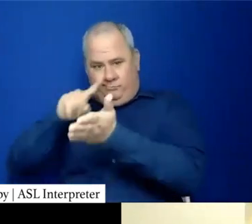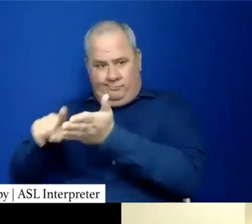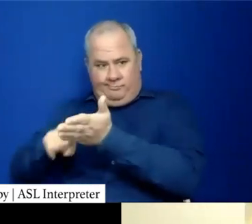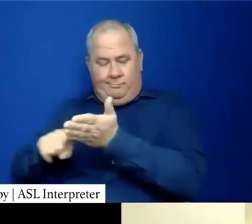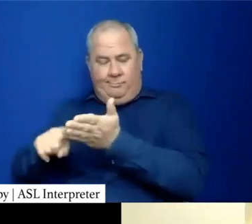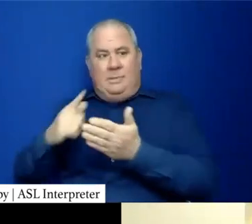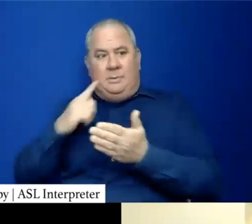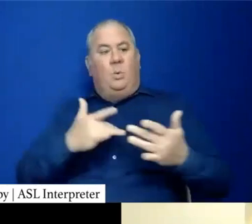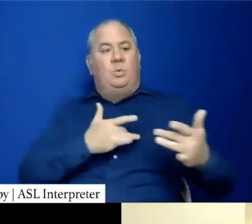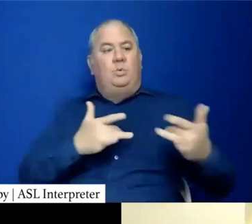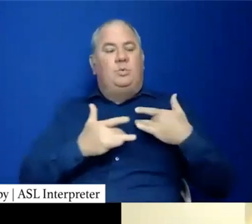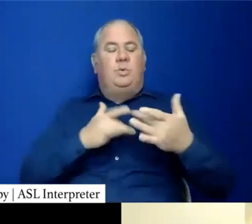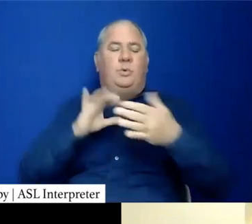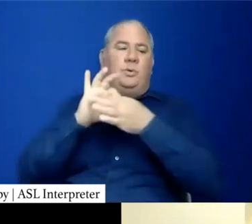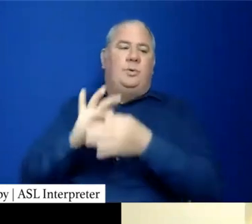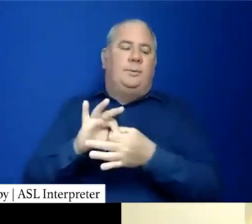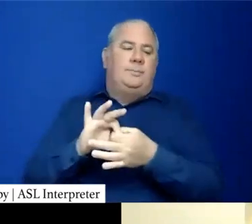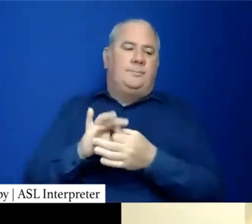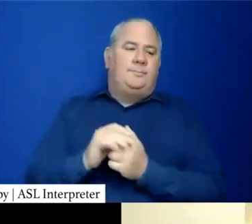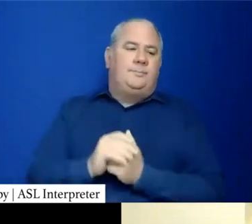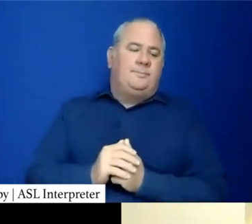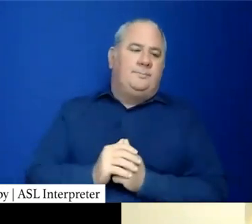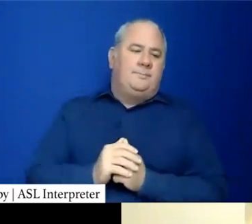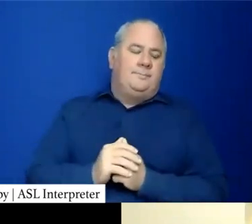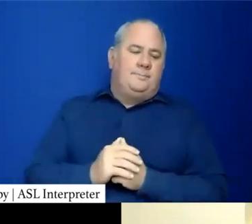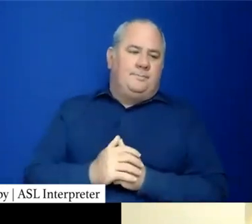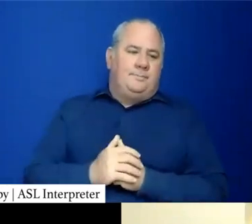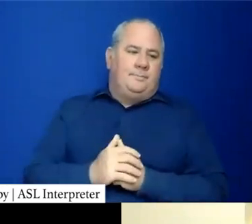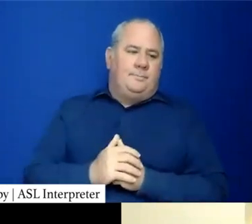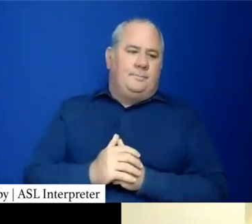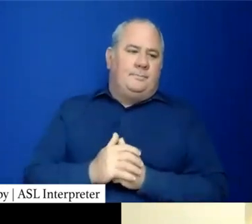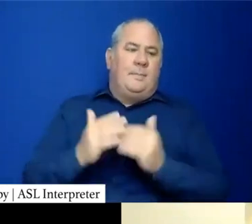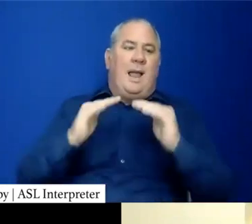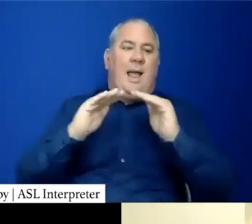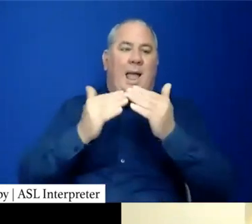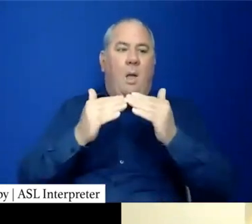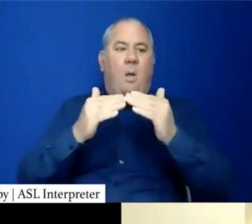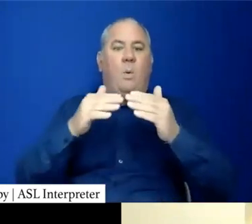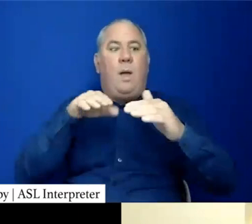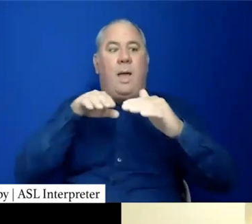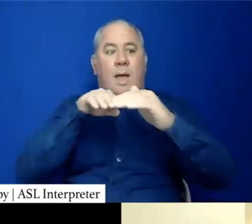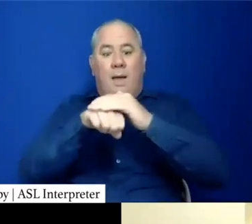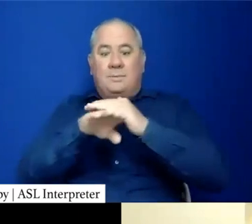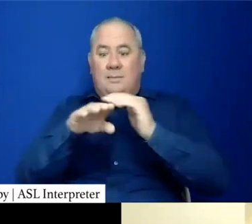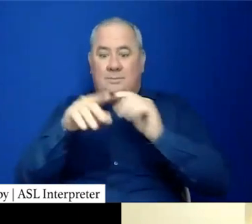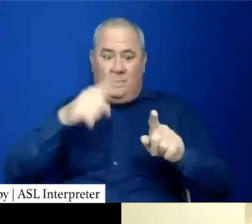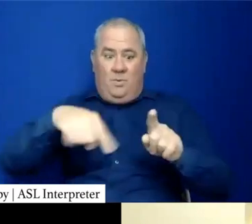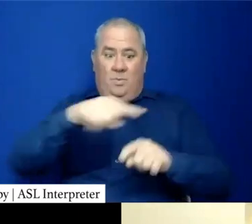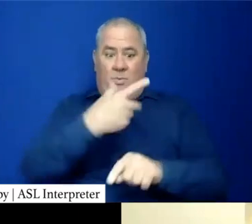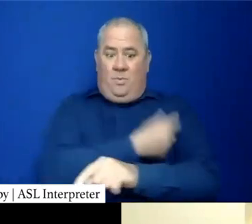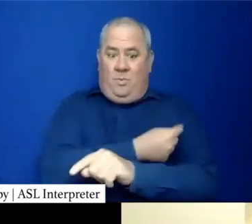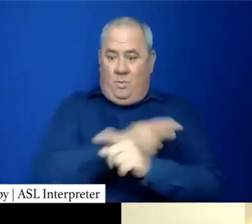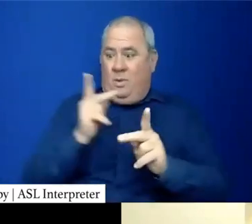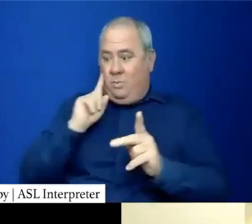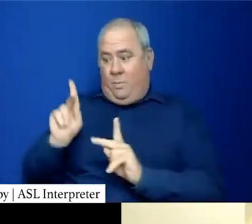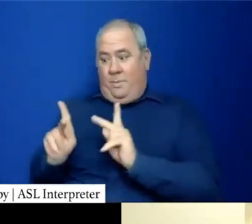rationing, ventilator rationing, and now vaccine access among disabled community. And one thing we brought up repeatedly